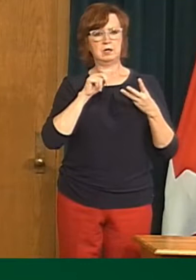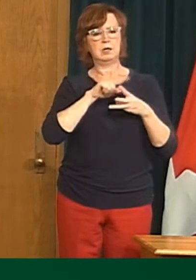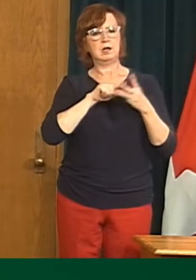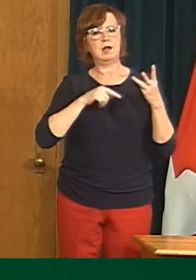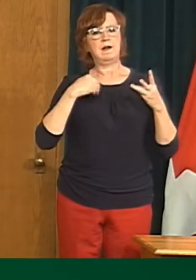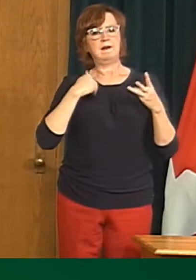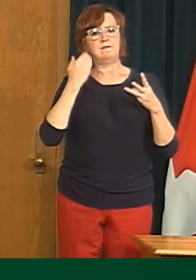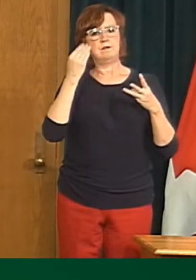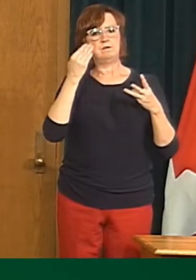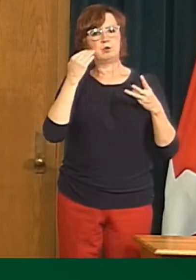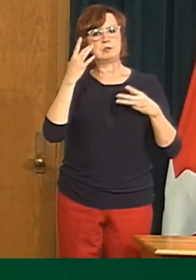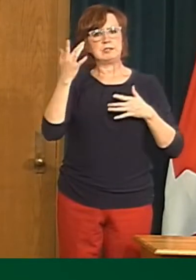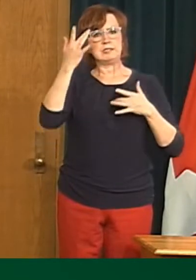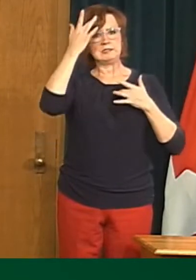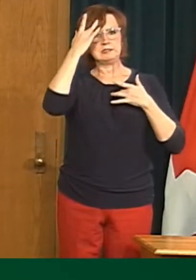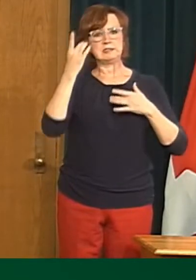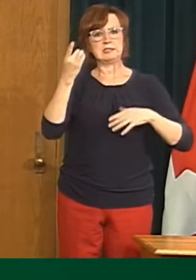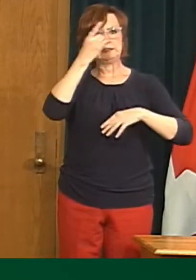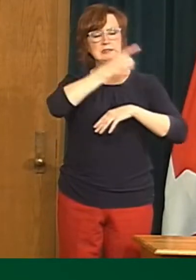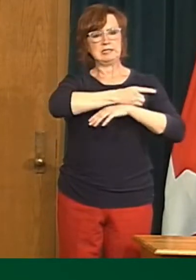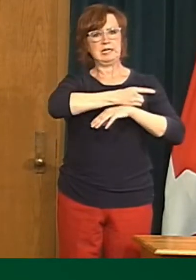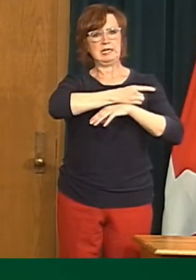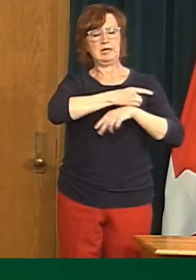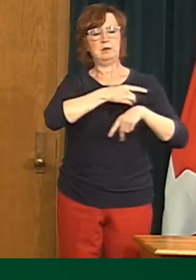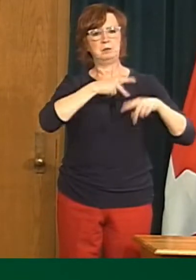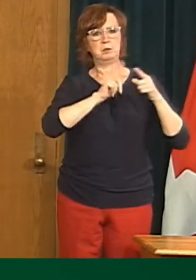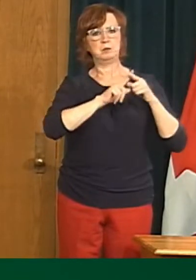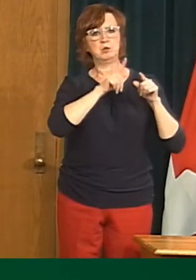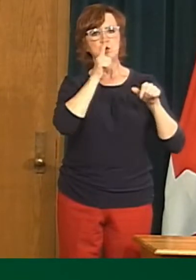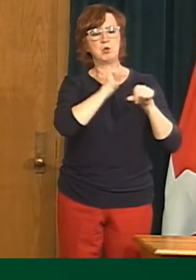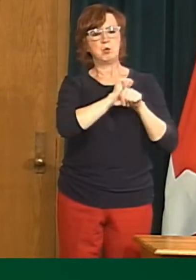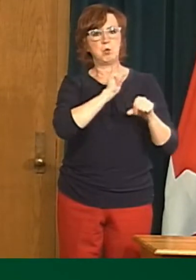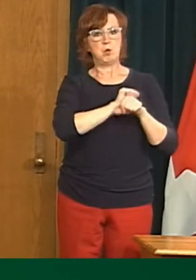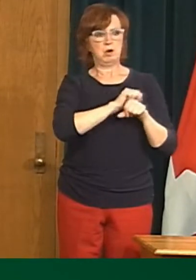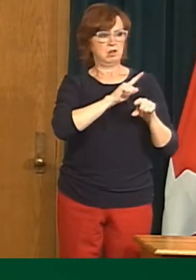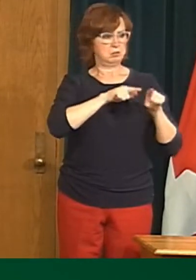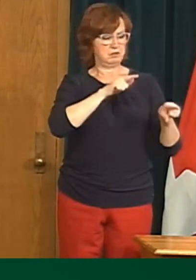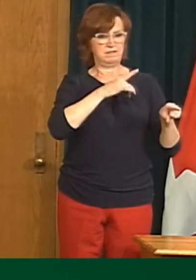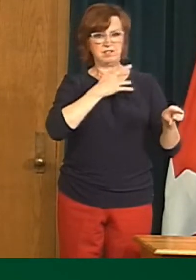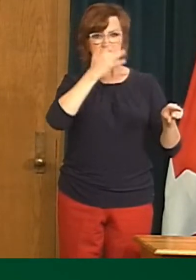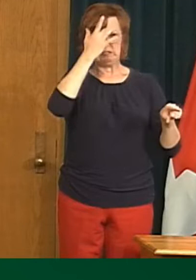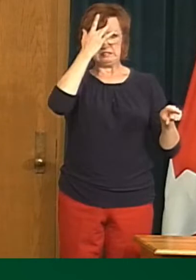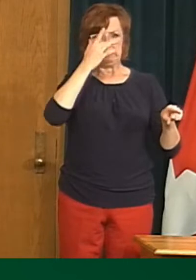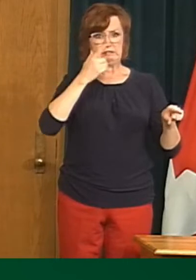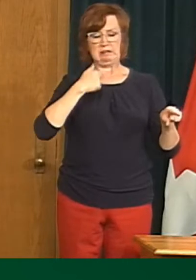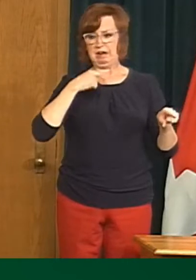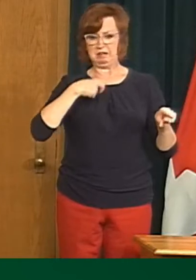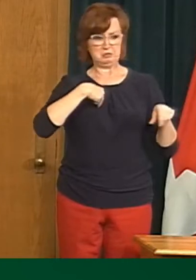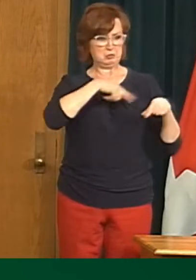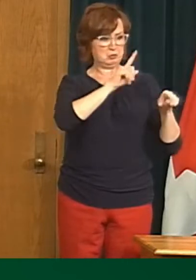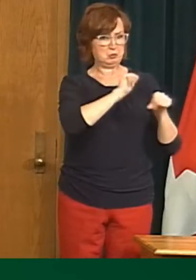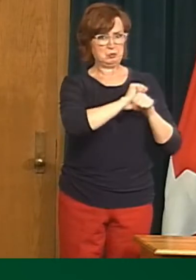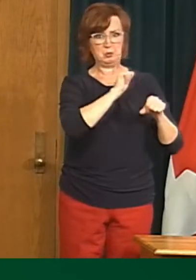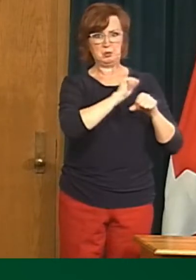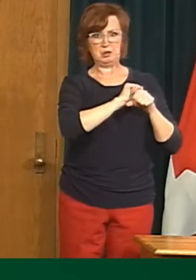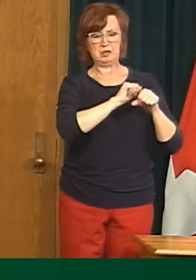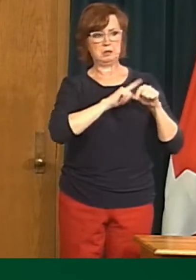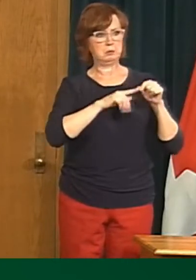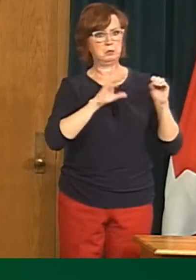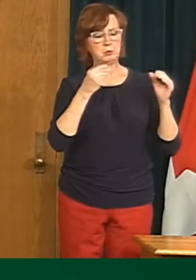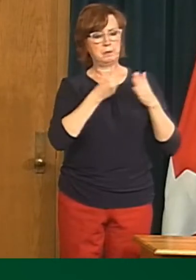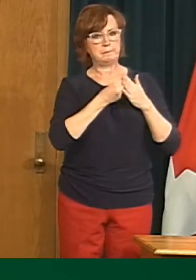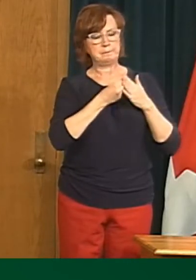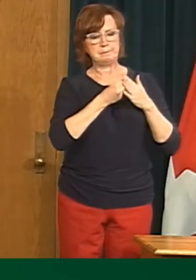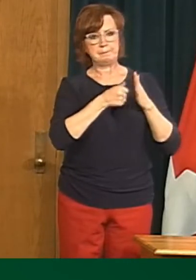lead? And in a similar vein and related to federal issues right now, the nursing home issue, it's obviously not as big a deal